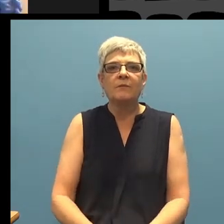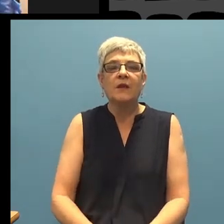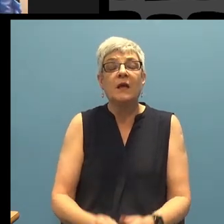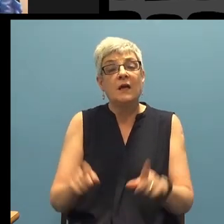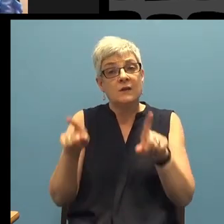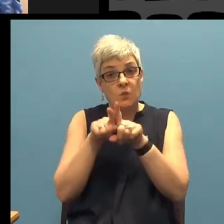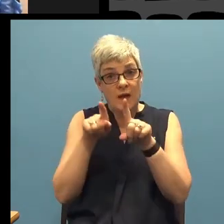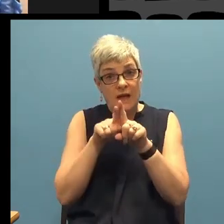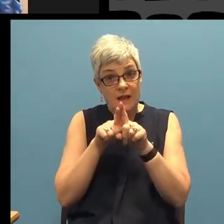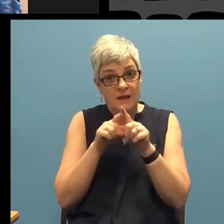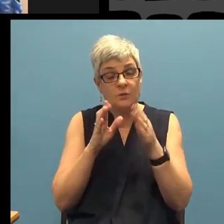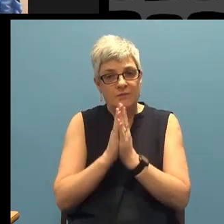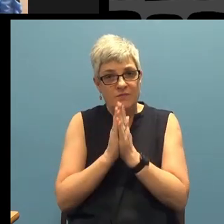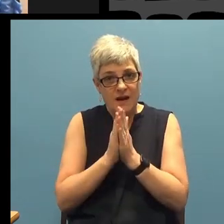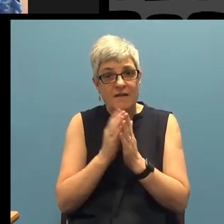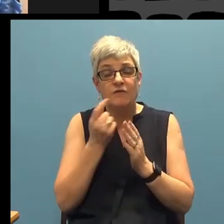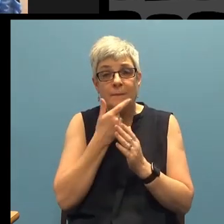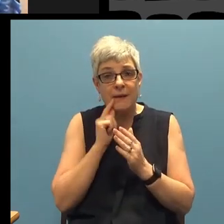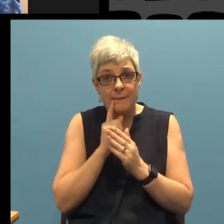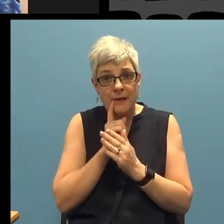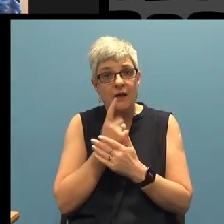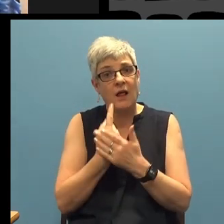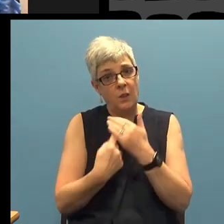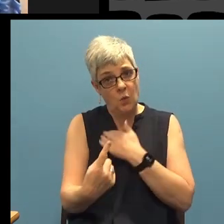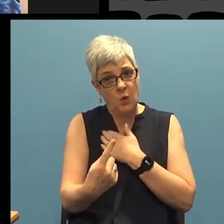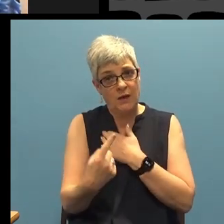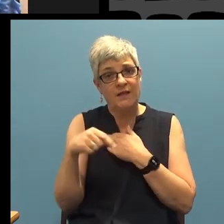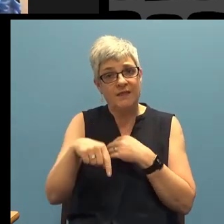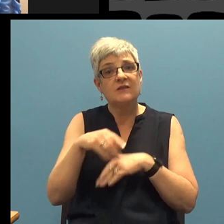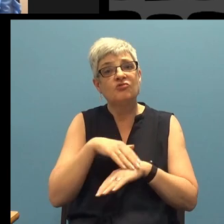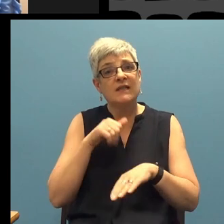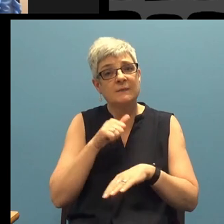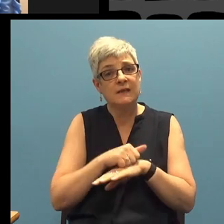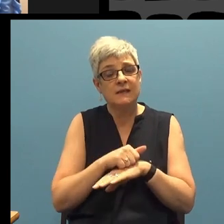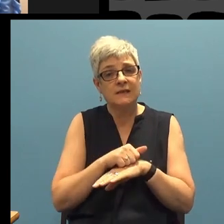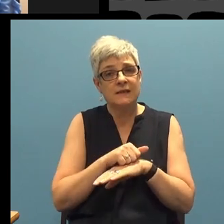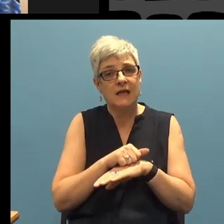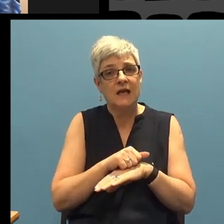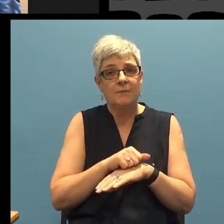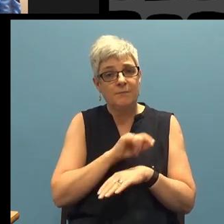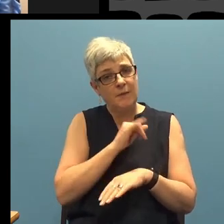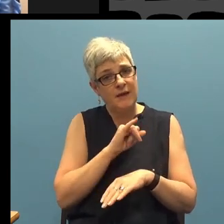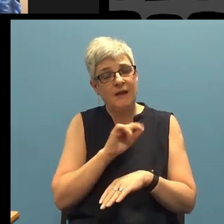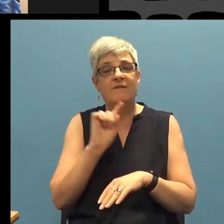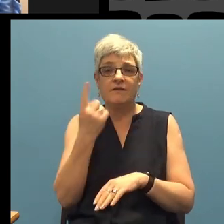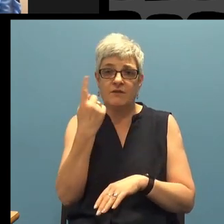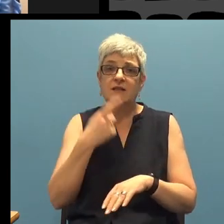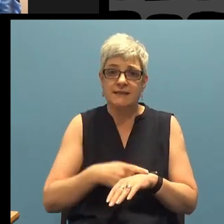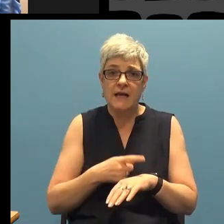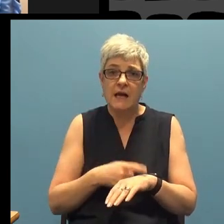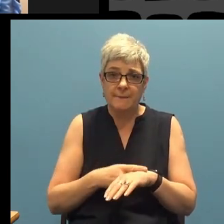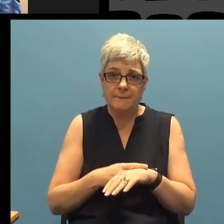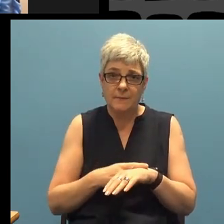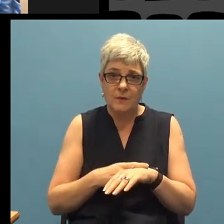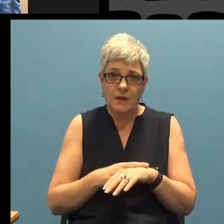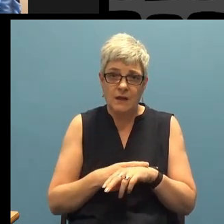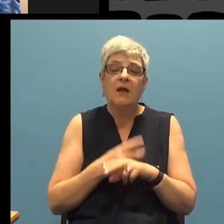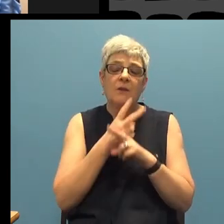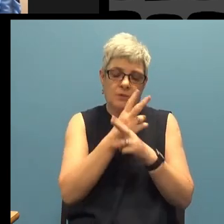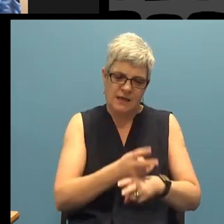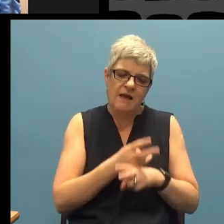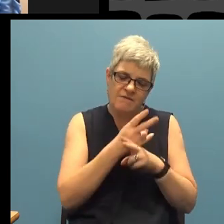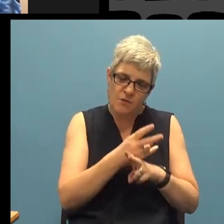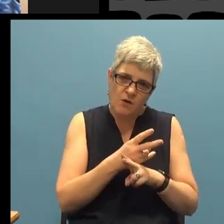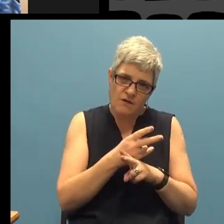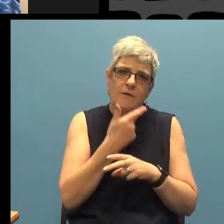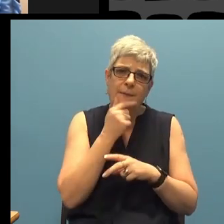We also pray for people who are going to be alone this Christmas, possibly for the first time, that they would be cared for by